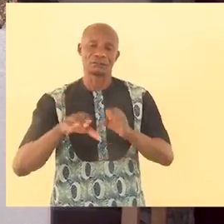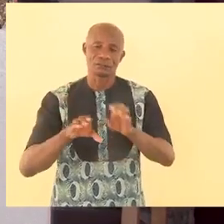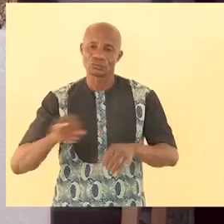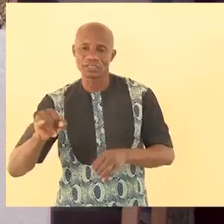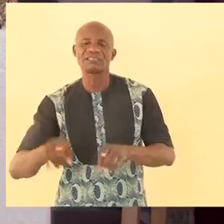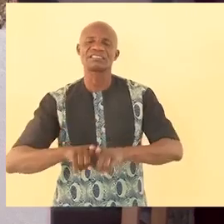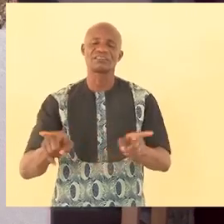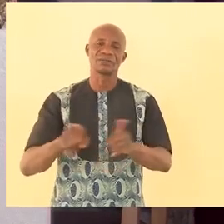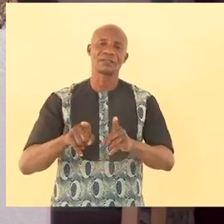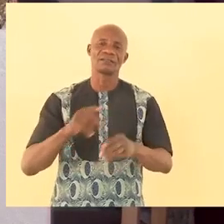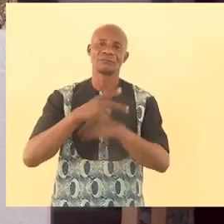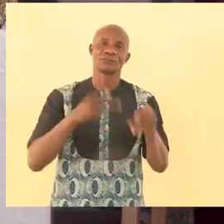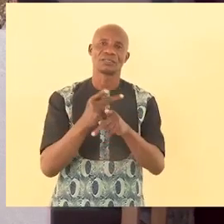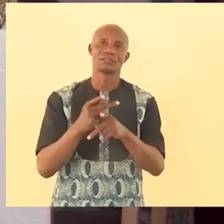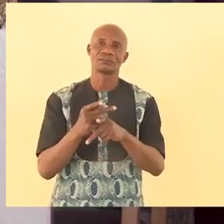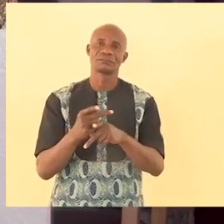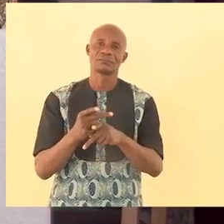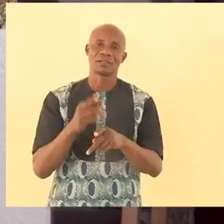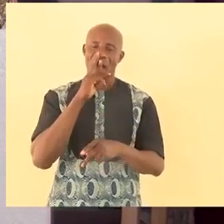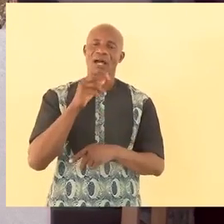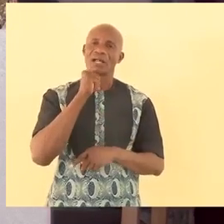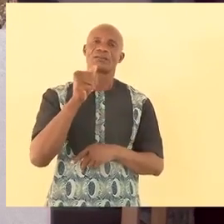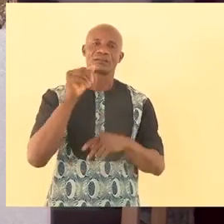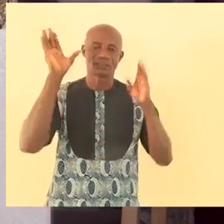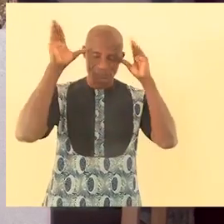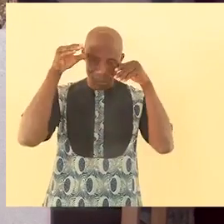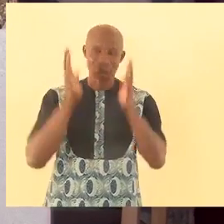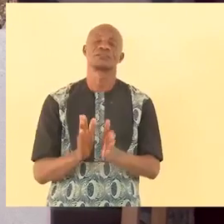of things, many of them don't bear Muhammad.